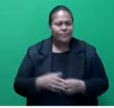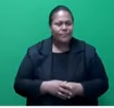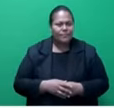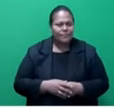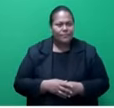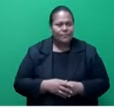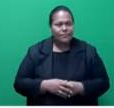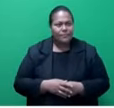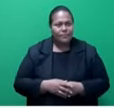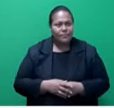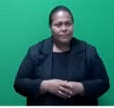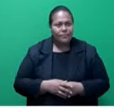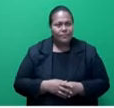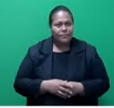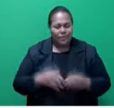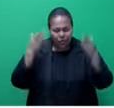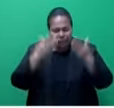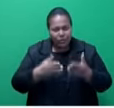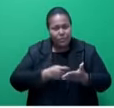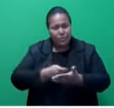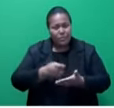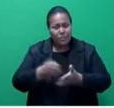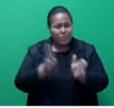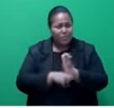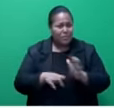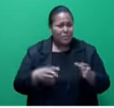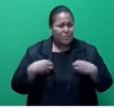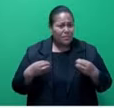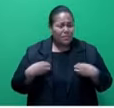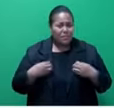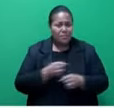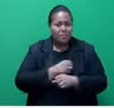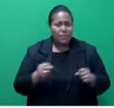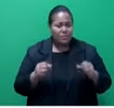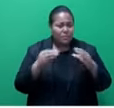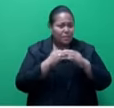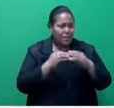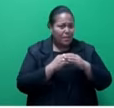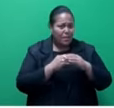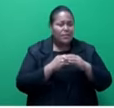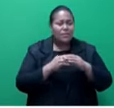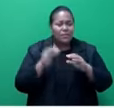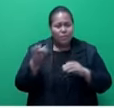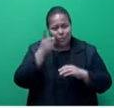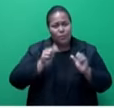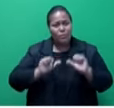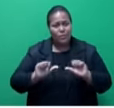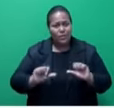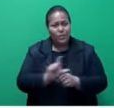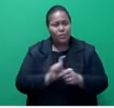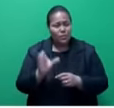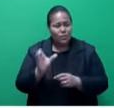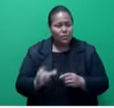The additional focus on retail payments, Mr. Speaker, empowers the central bank to also address consumer protection issues to ensure the